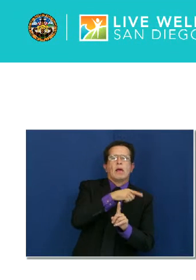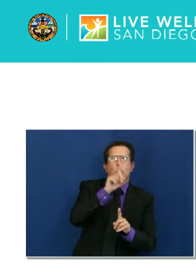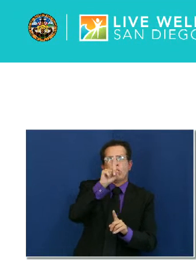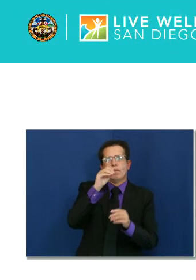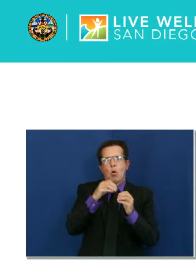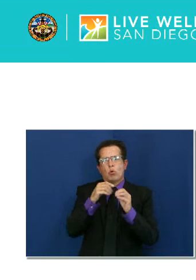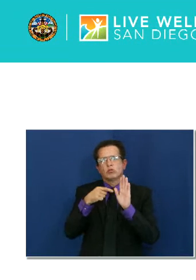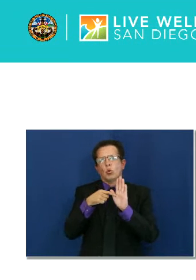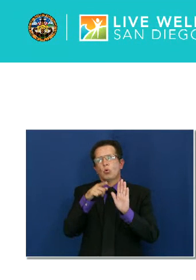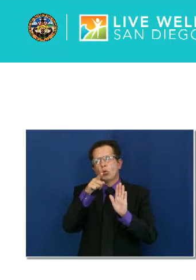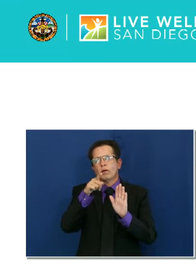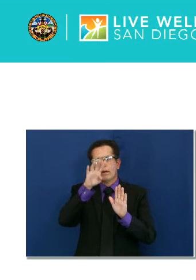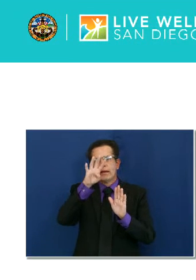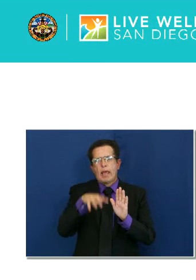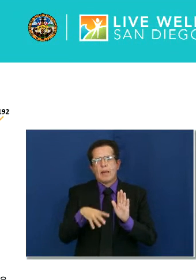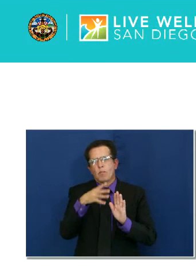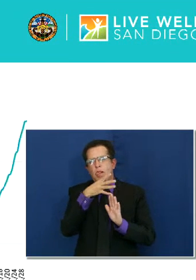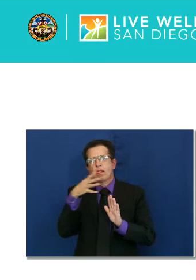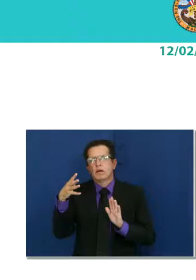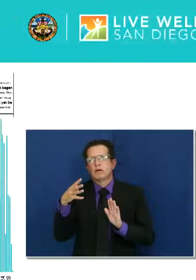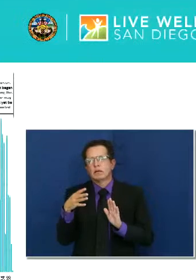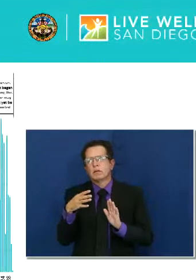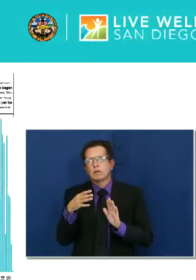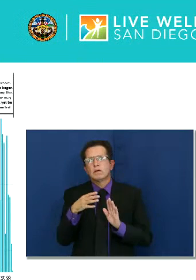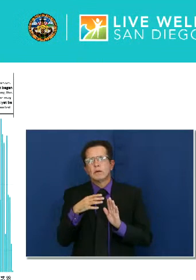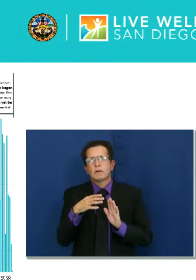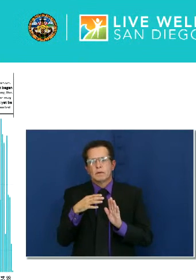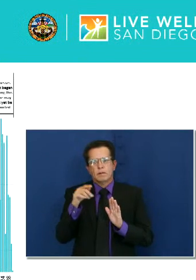table. Back.